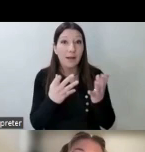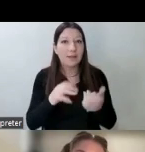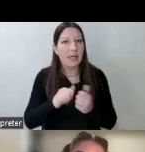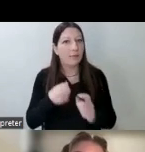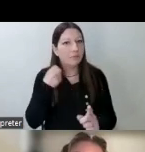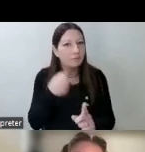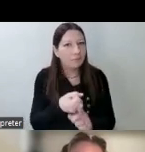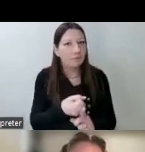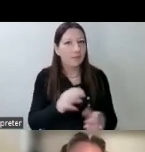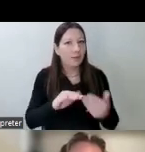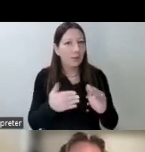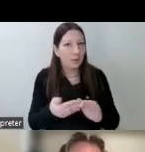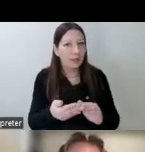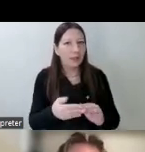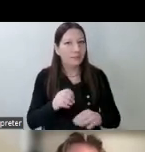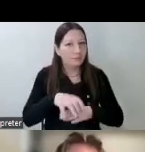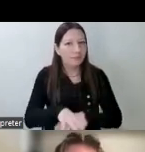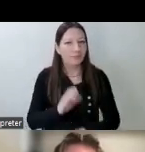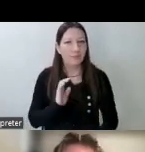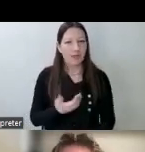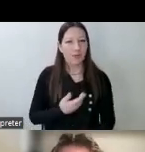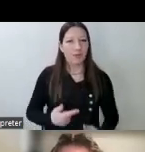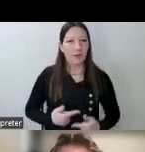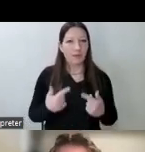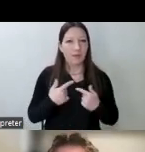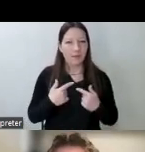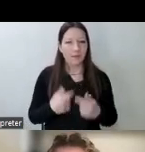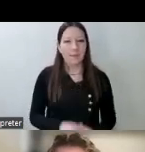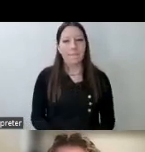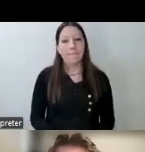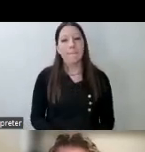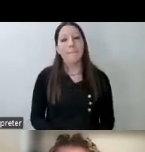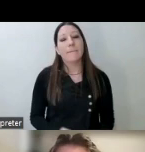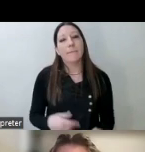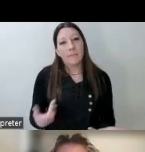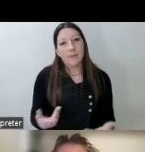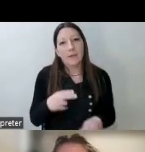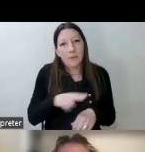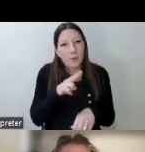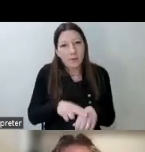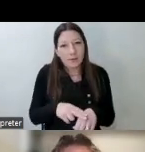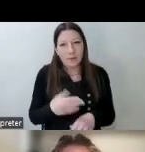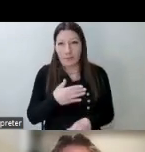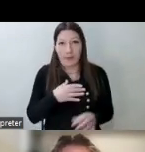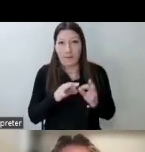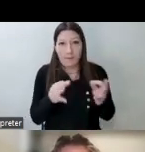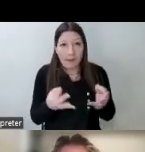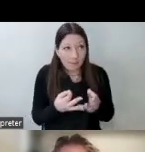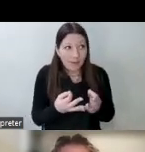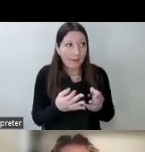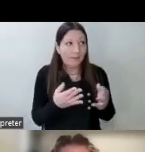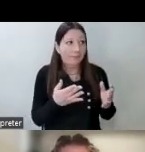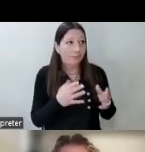And in thinking through my personal experiences, I also can't ignore the stories of my family and those close to me. Both of my parents, like I